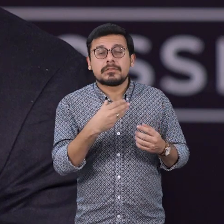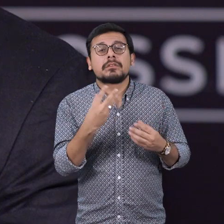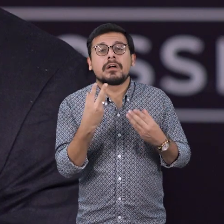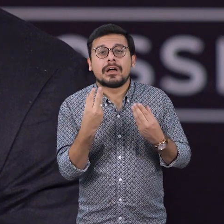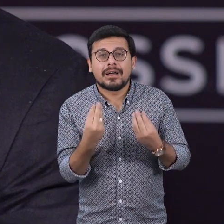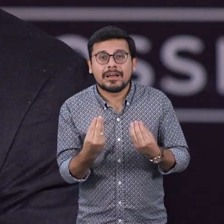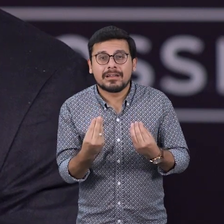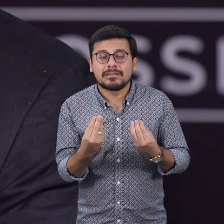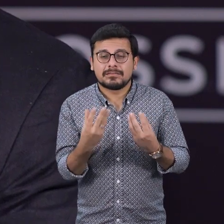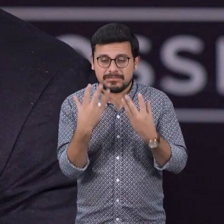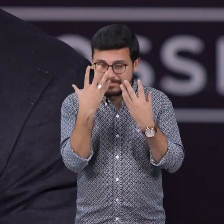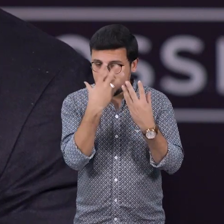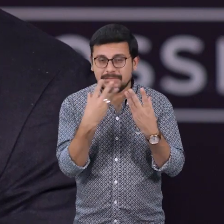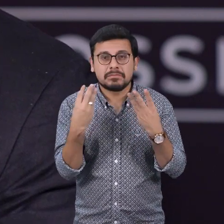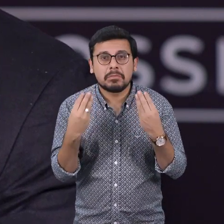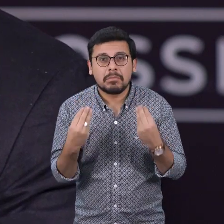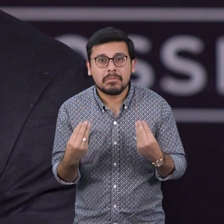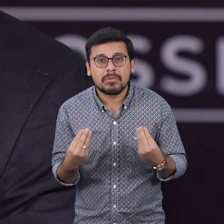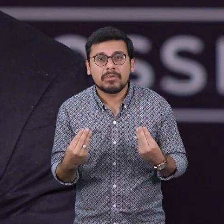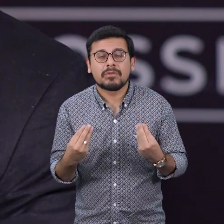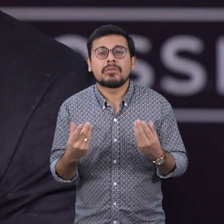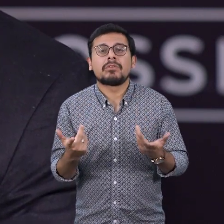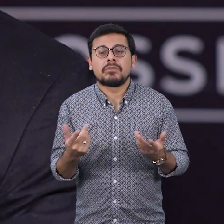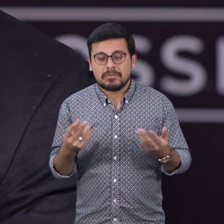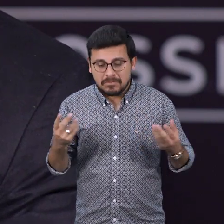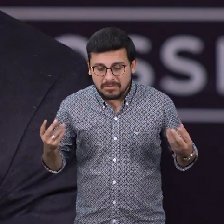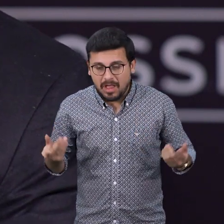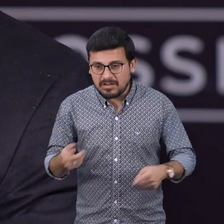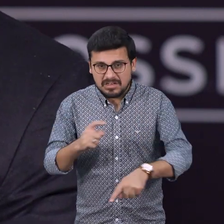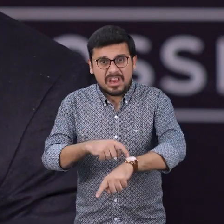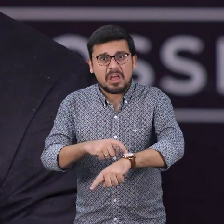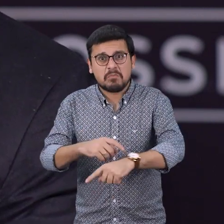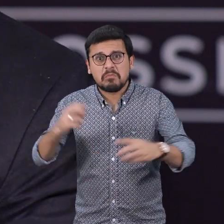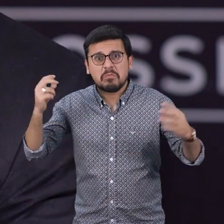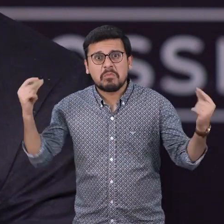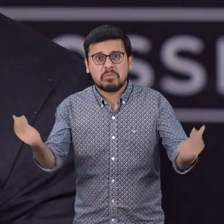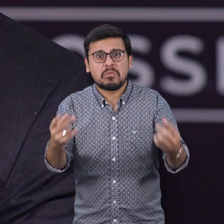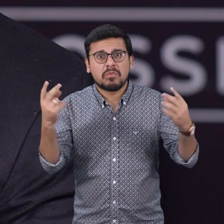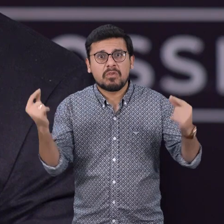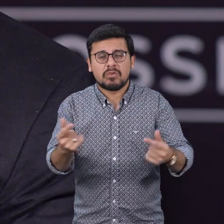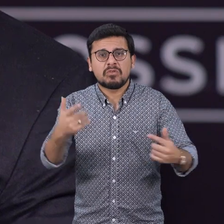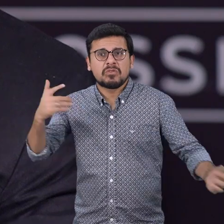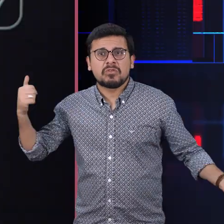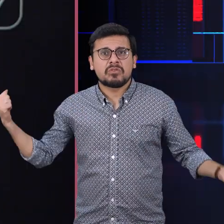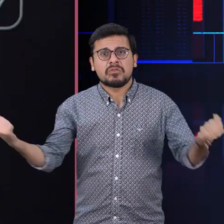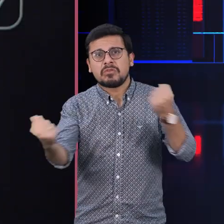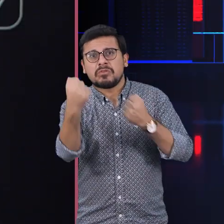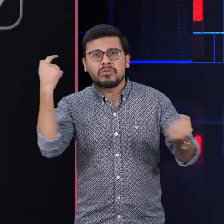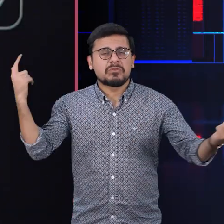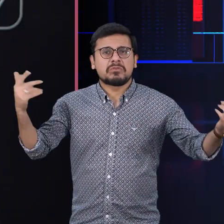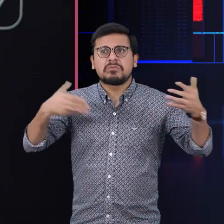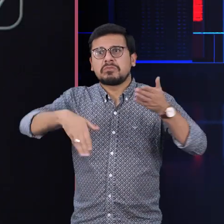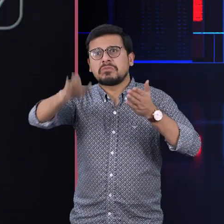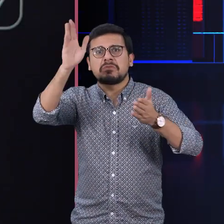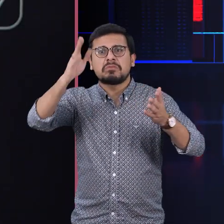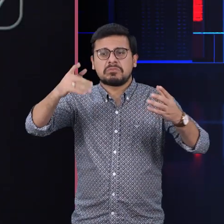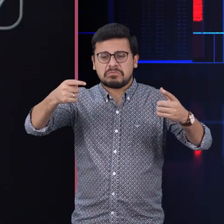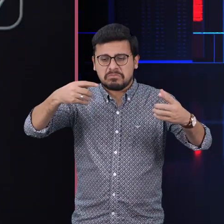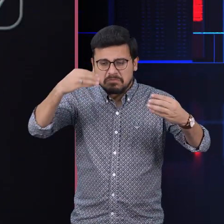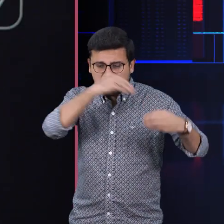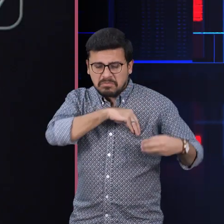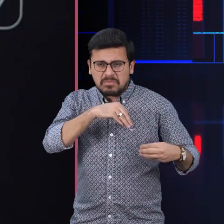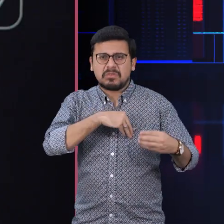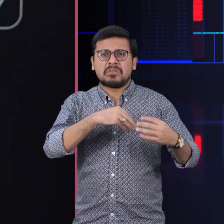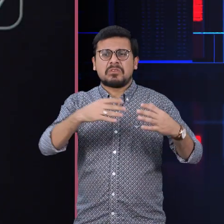as humans, we tend to step on somebody's head and climb up the ladder. And after